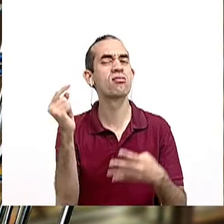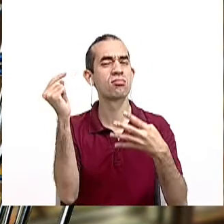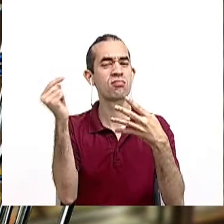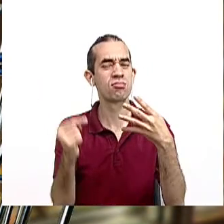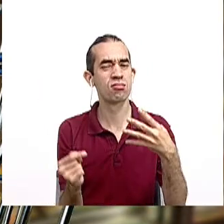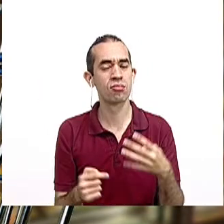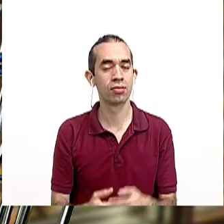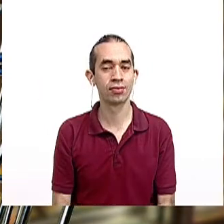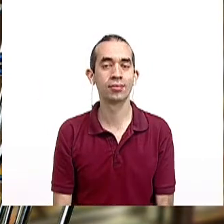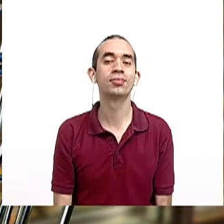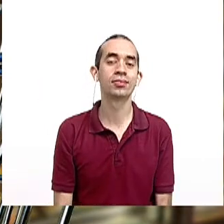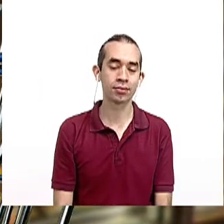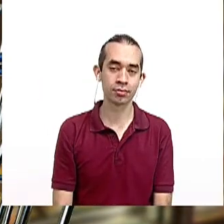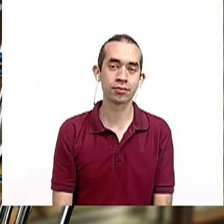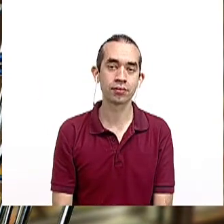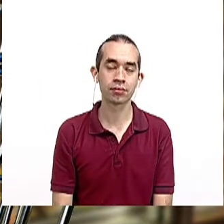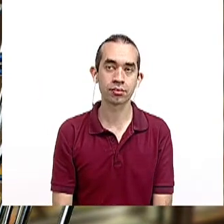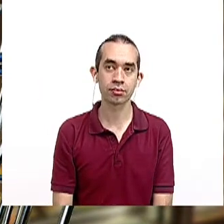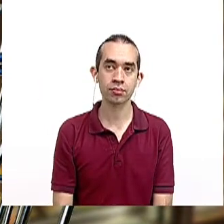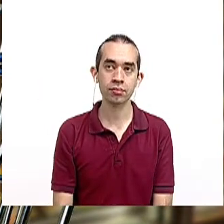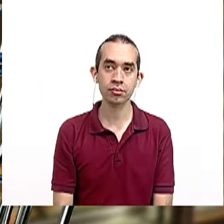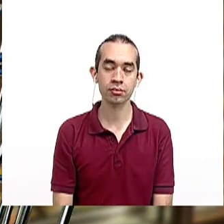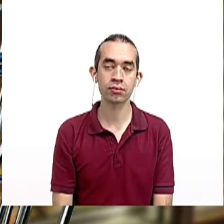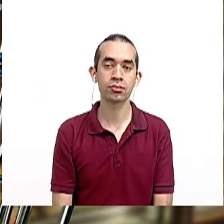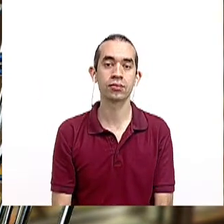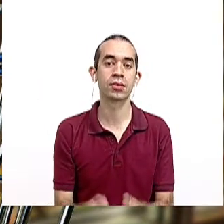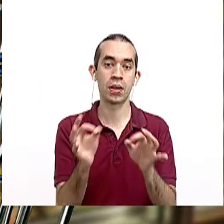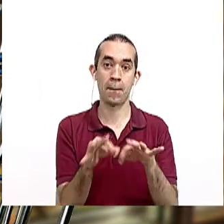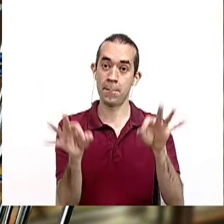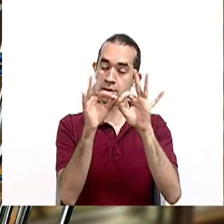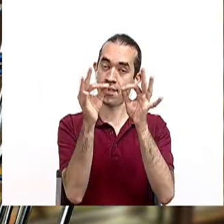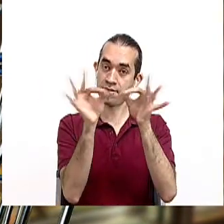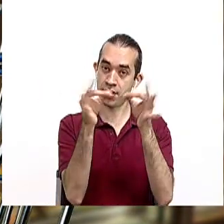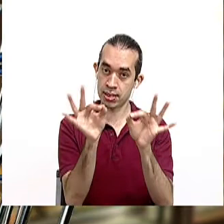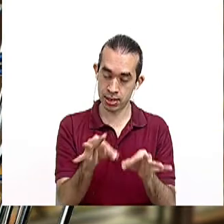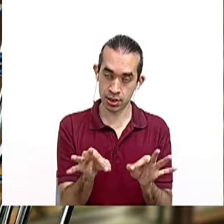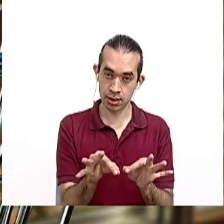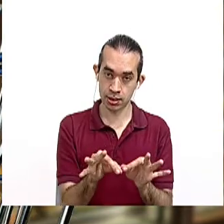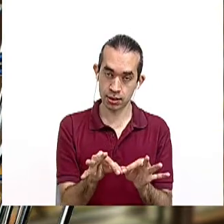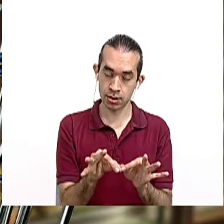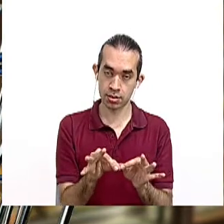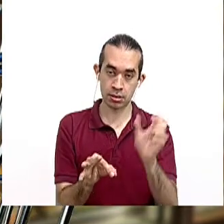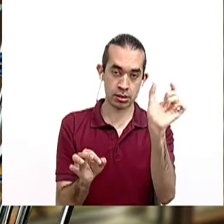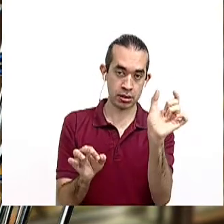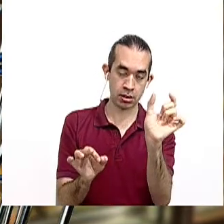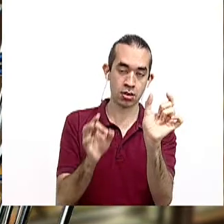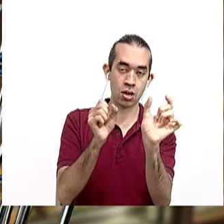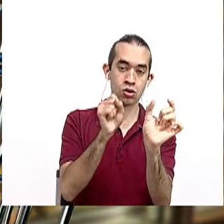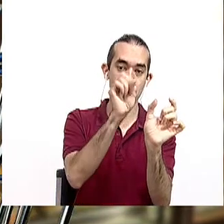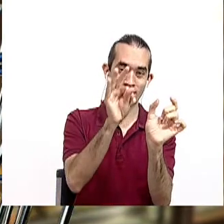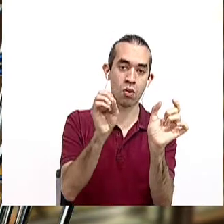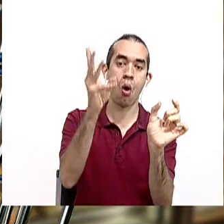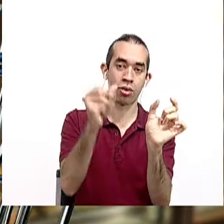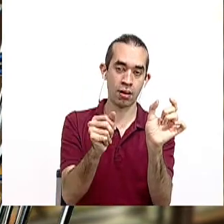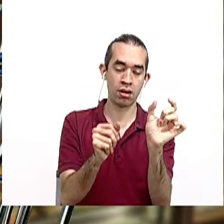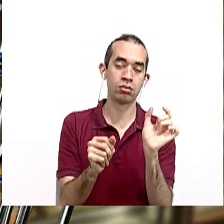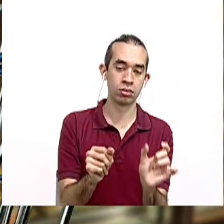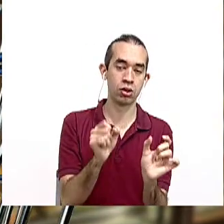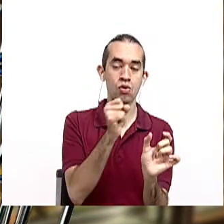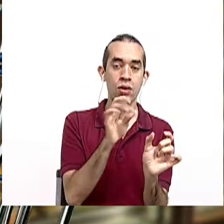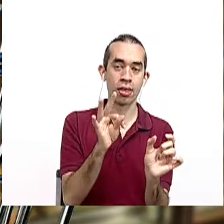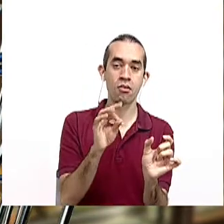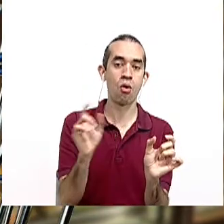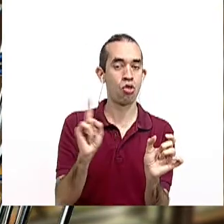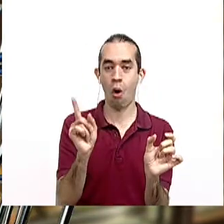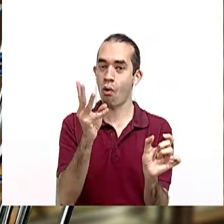test? There were some important expressions before the words, the uncountable and the countable nouns, right? Well